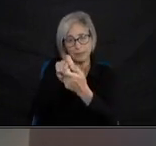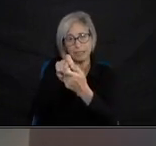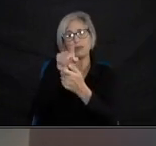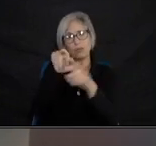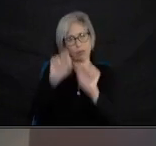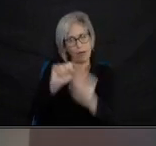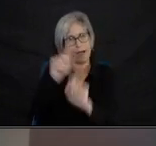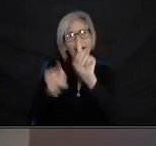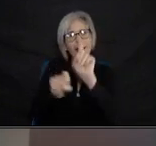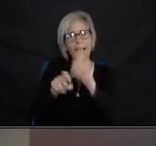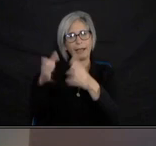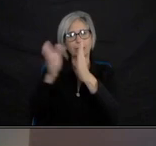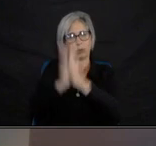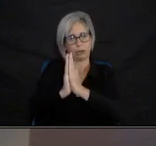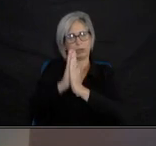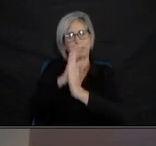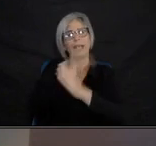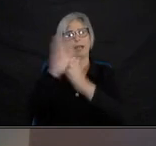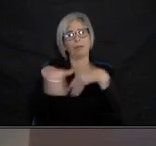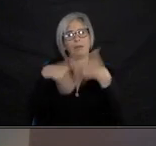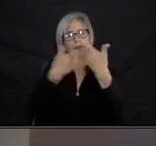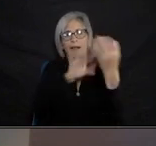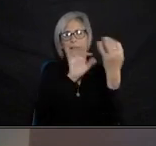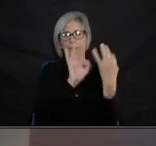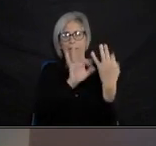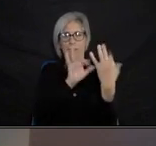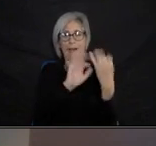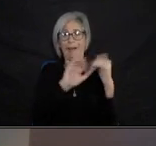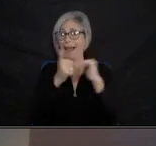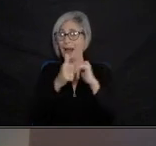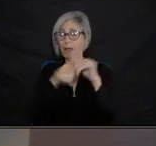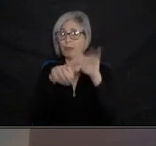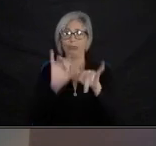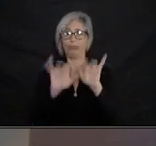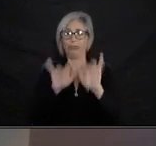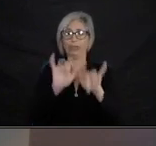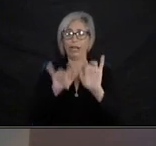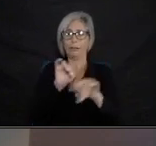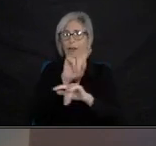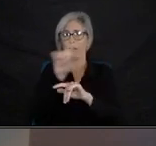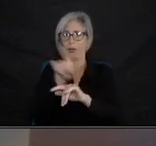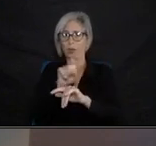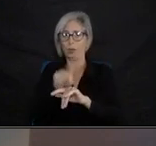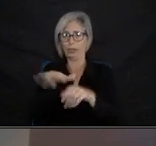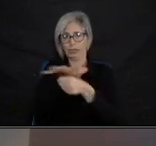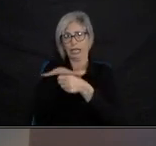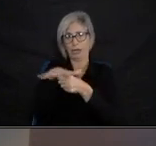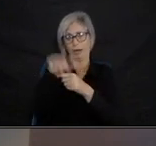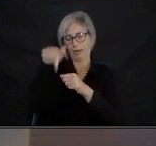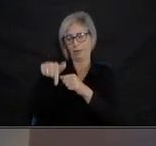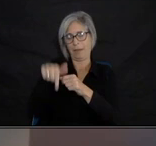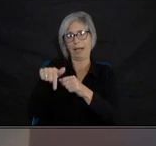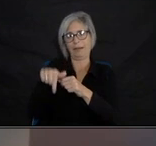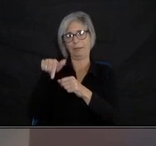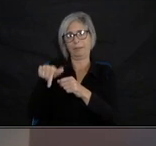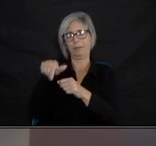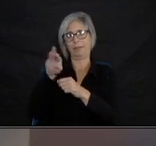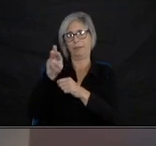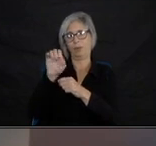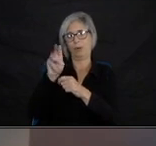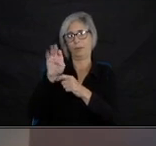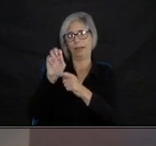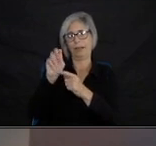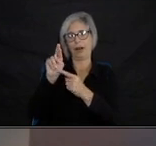ask questions and provide feedback. The first way is by typing the question into the questions section at the bottom of the GoToWebinar